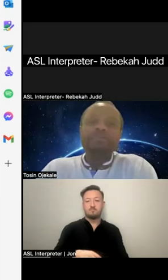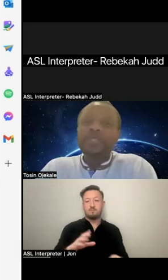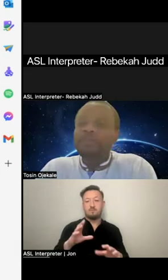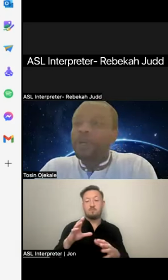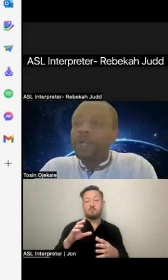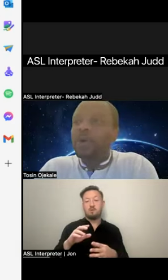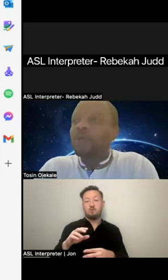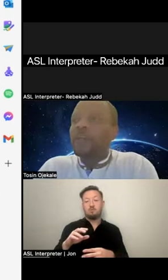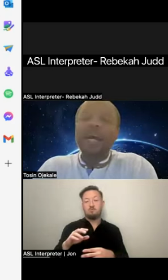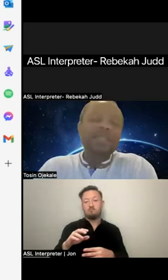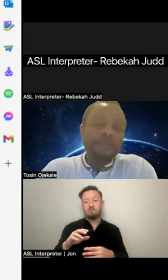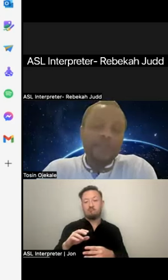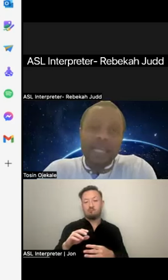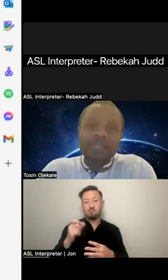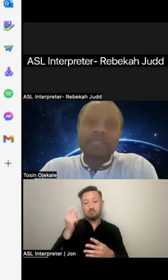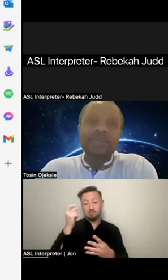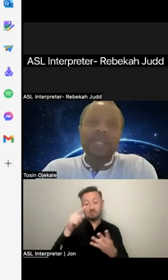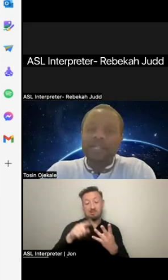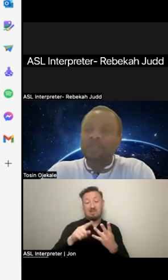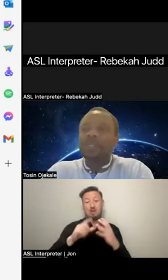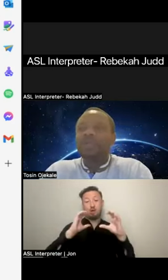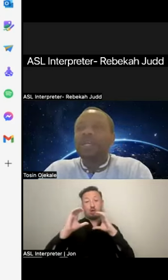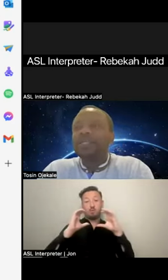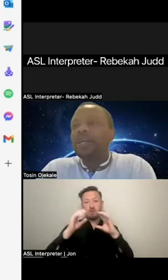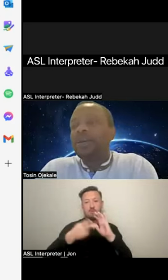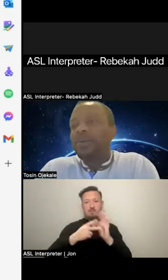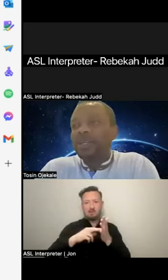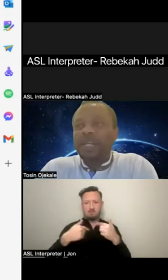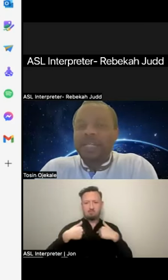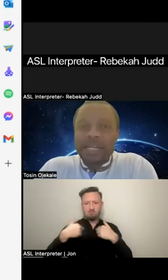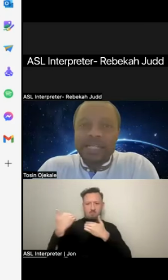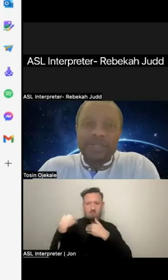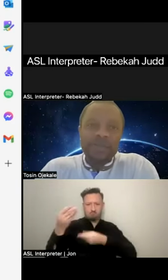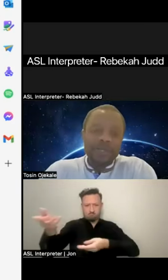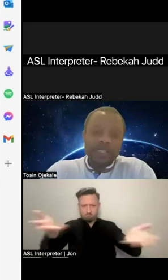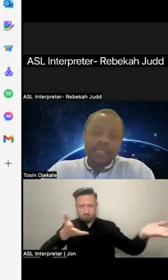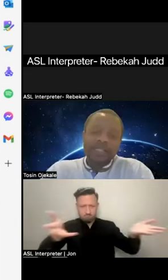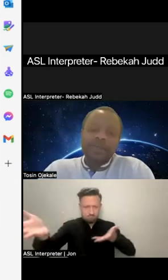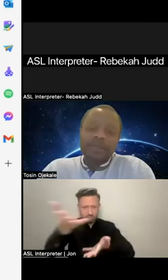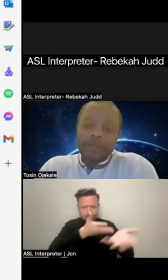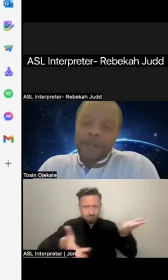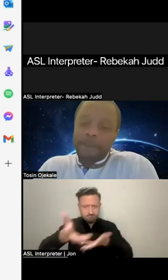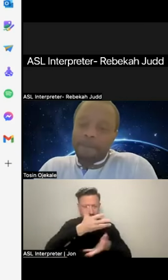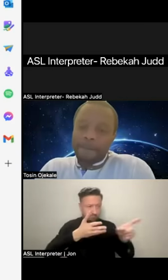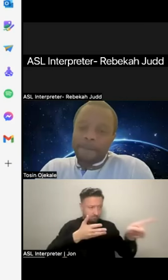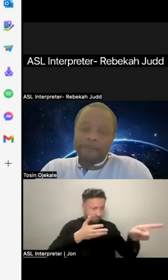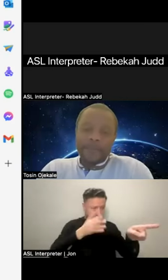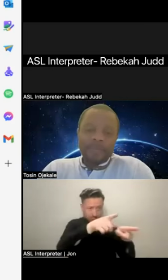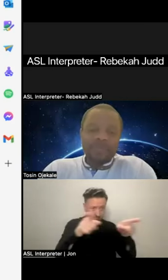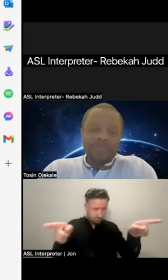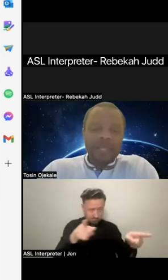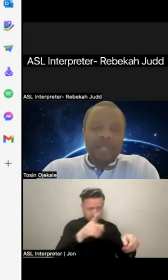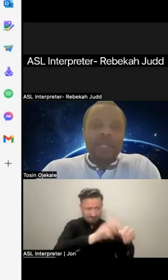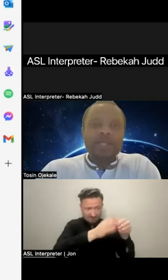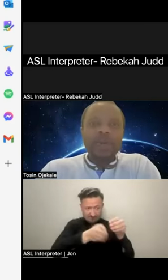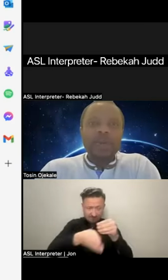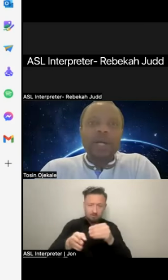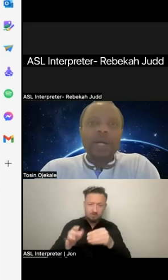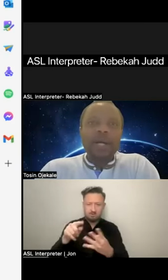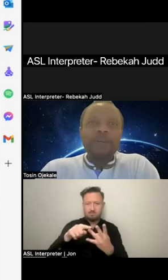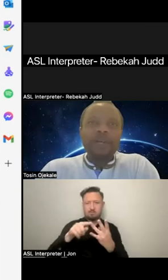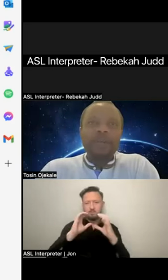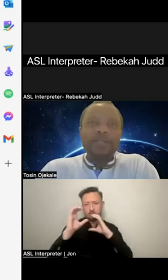that bring all of the active players together to make sure that whatever that needs to be done gets done, okay?